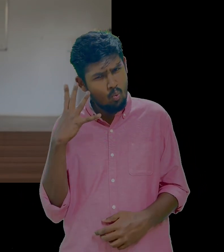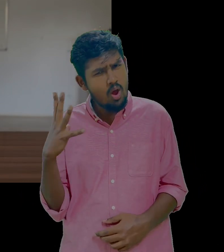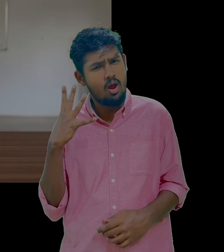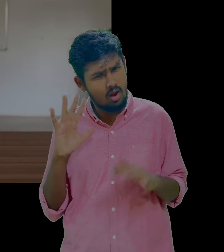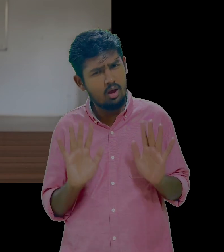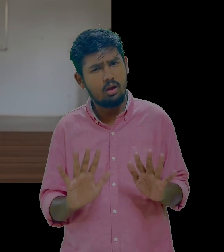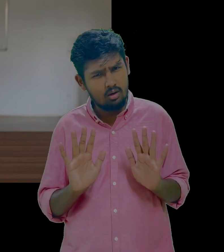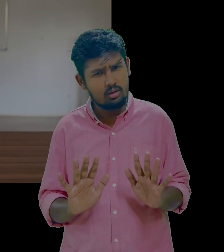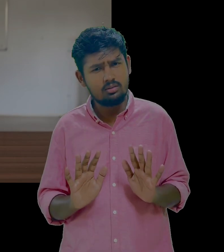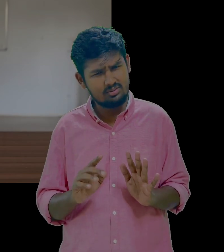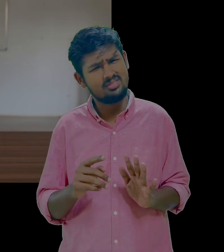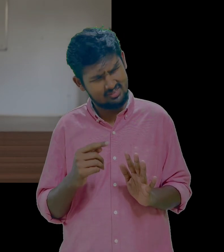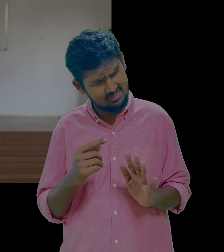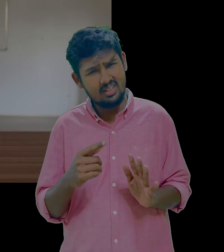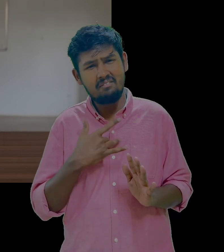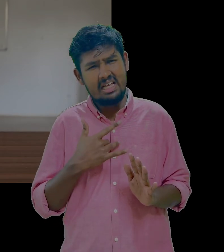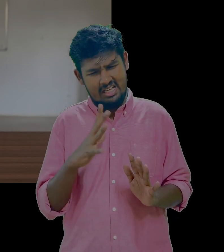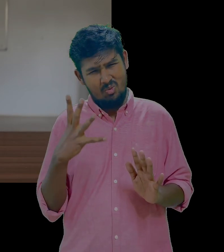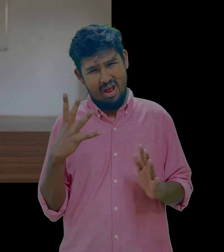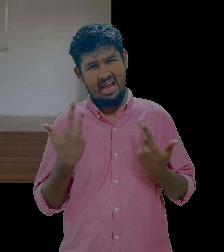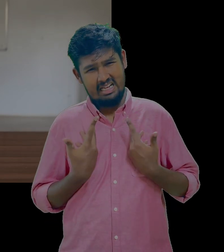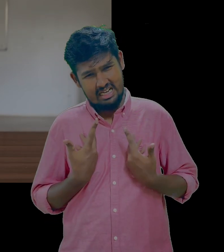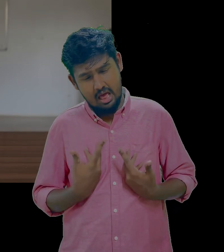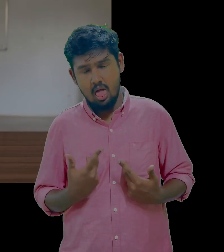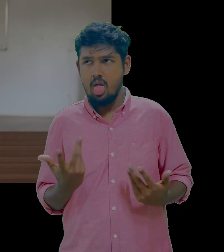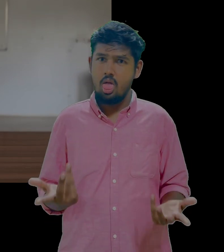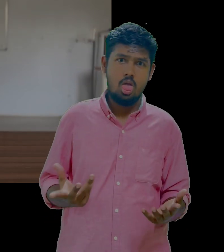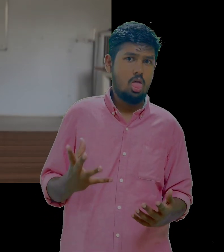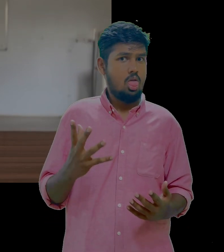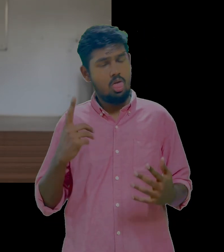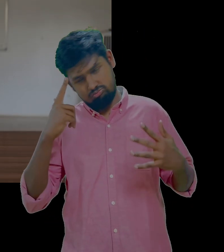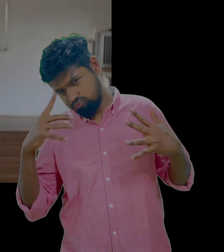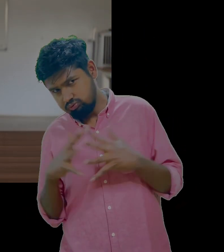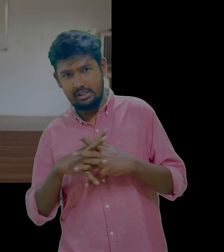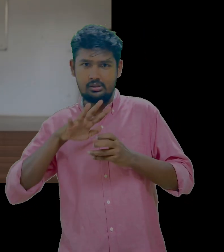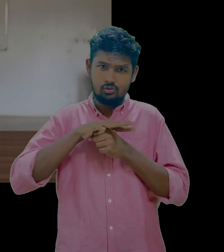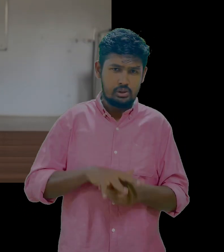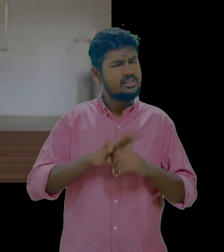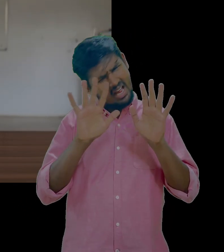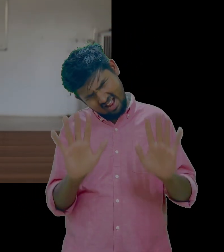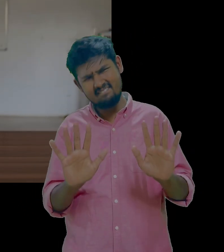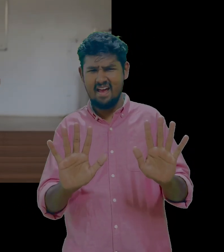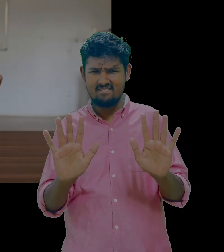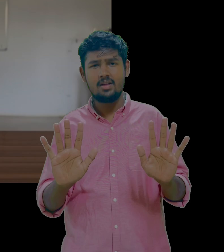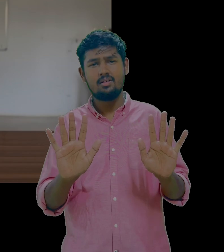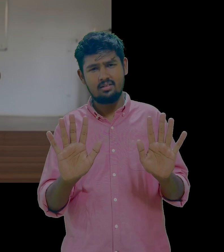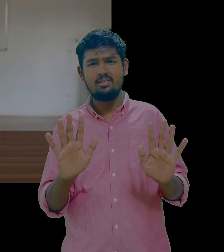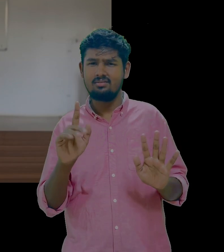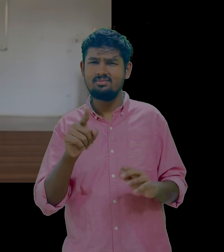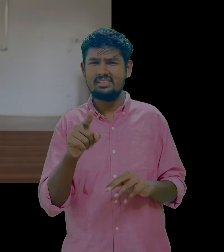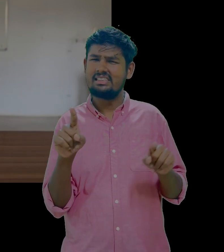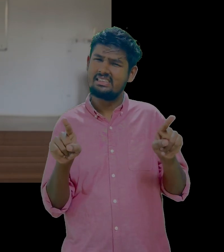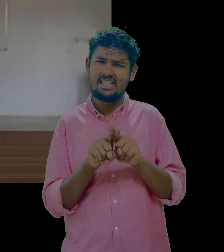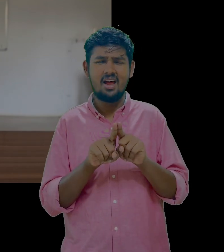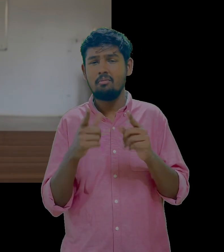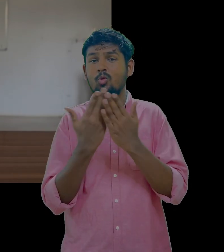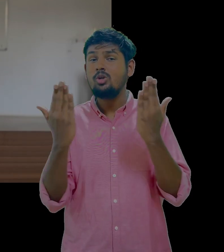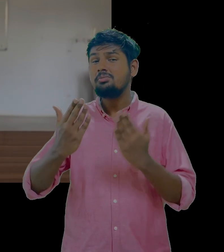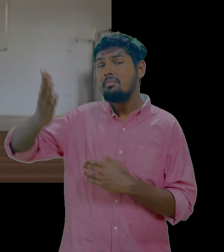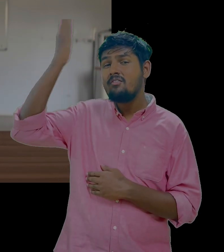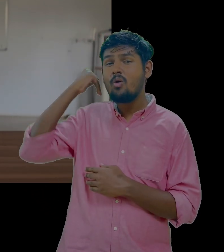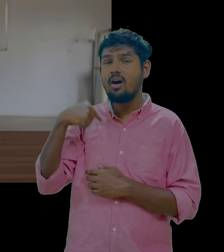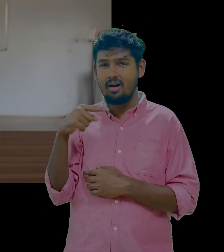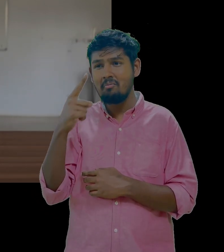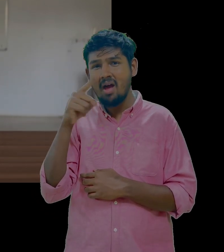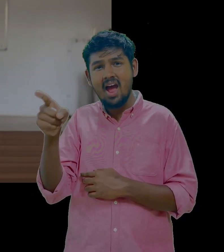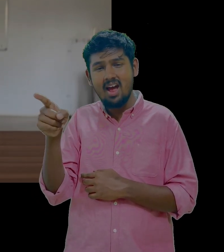learn about the paper episode. I think while I was waiting the whole day, yes, it used to weigh me down with